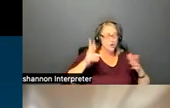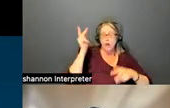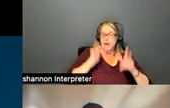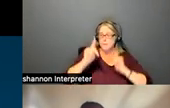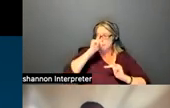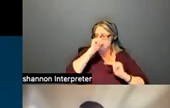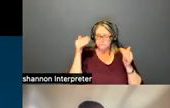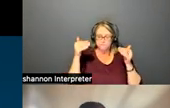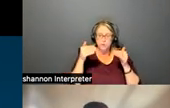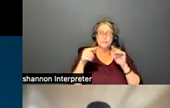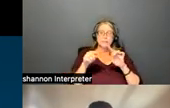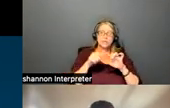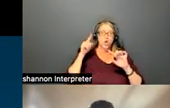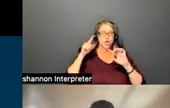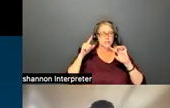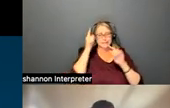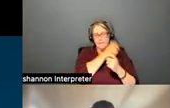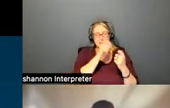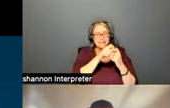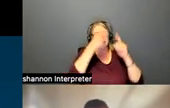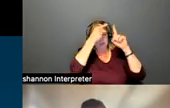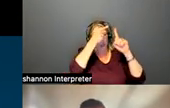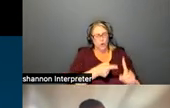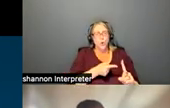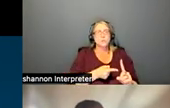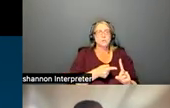on specific roles. So